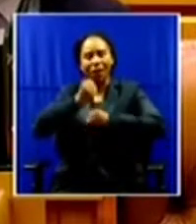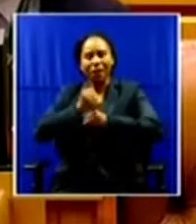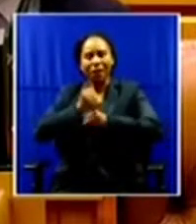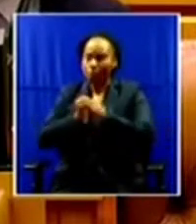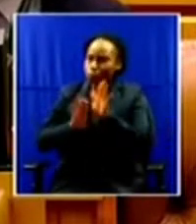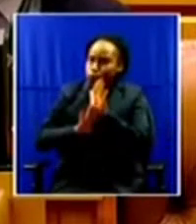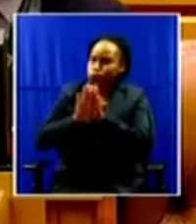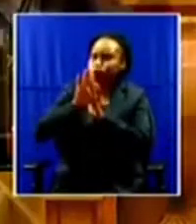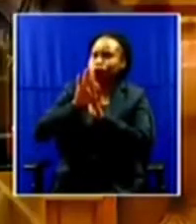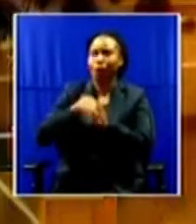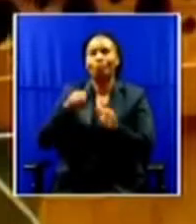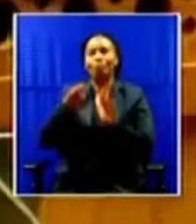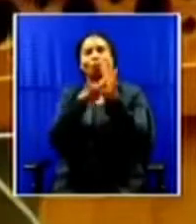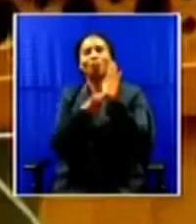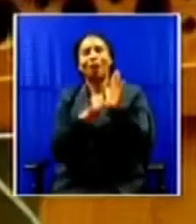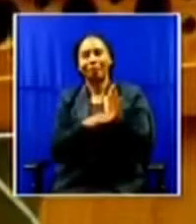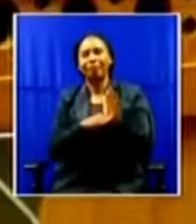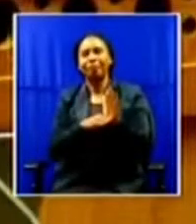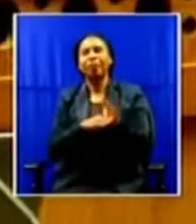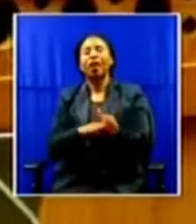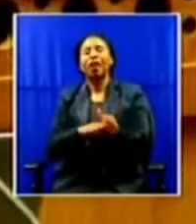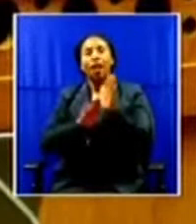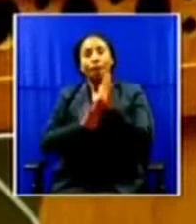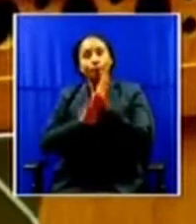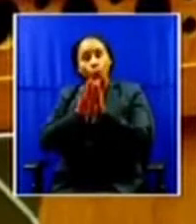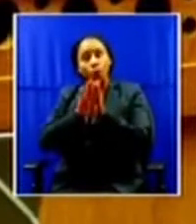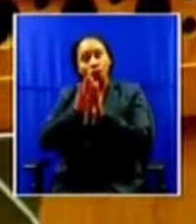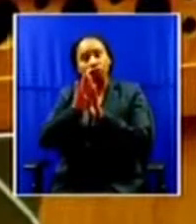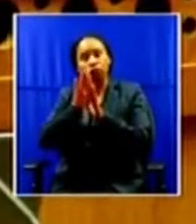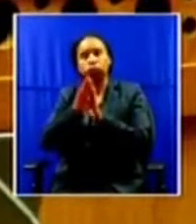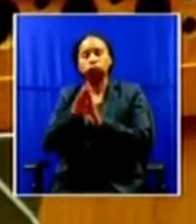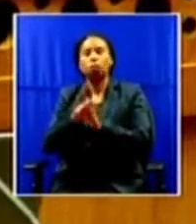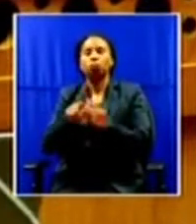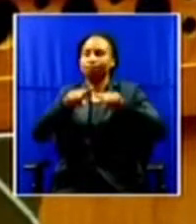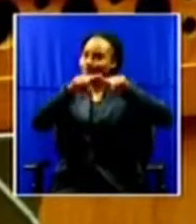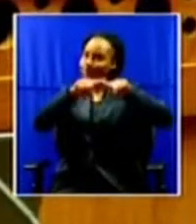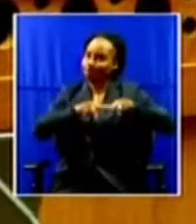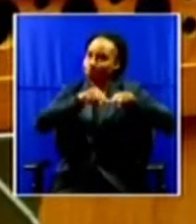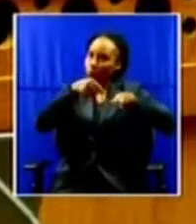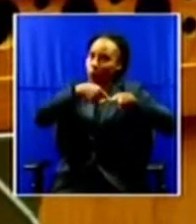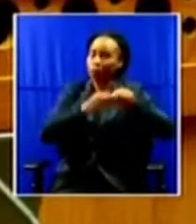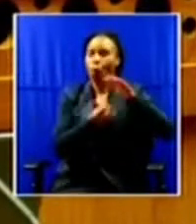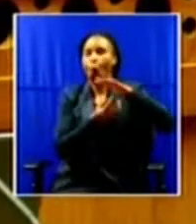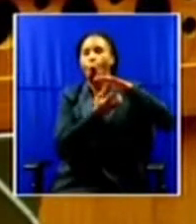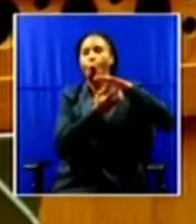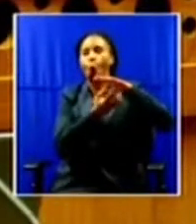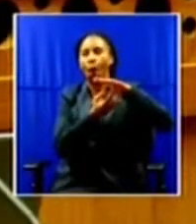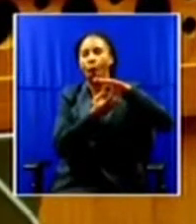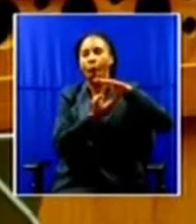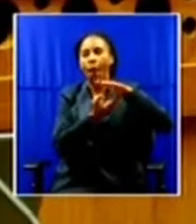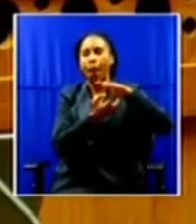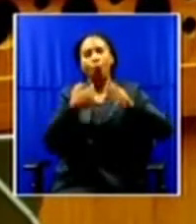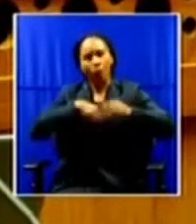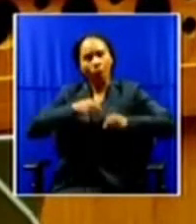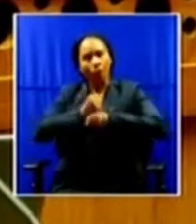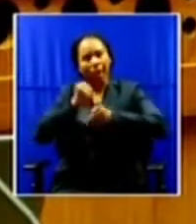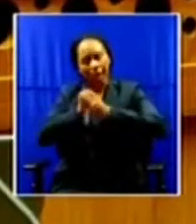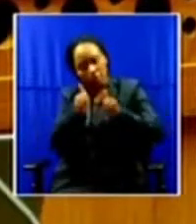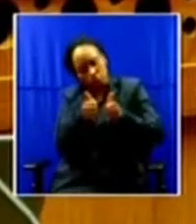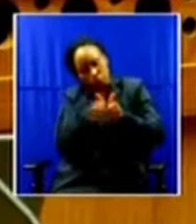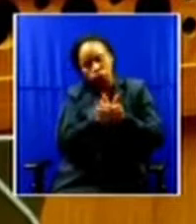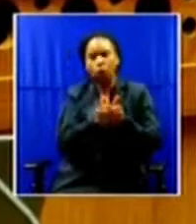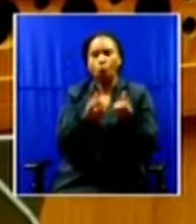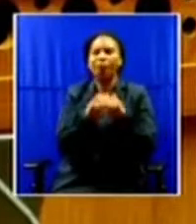to improve the reliability of its coal fleet. We are working closely with Eskom